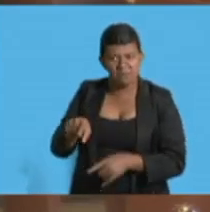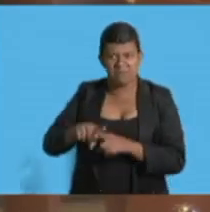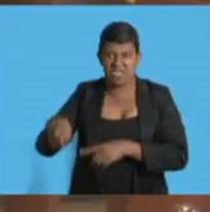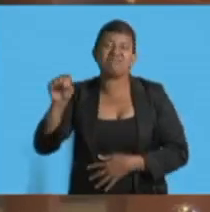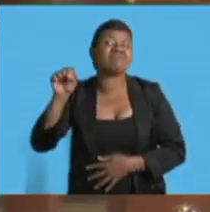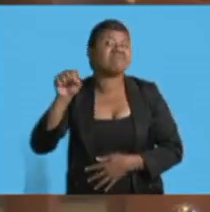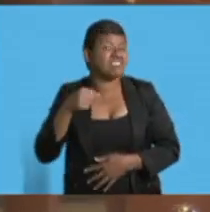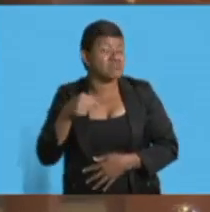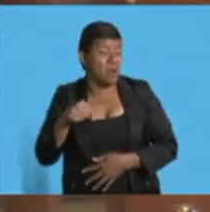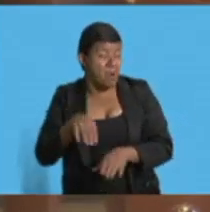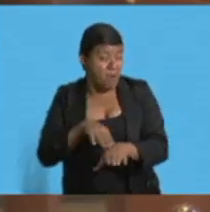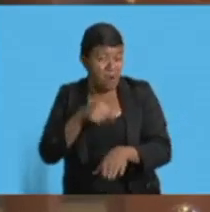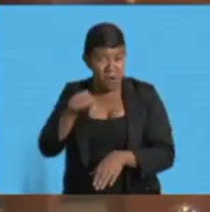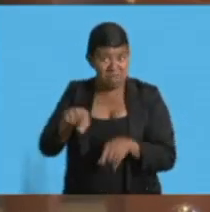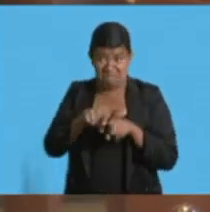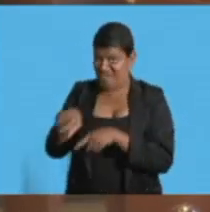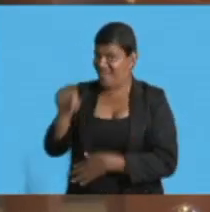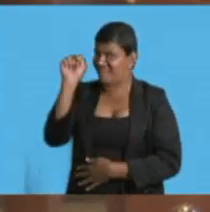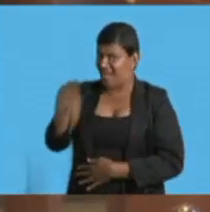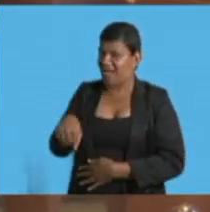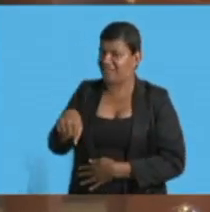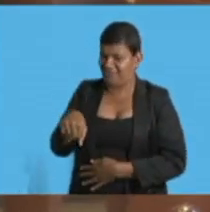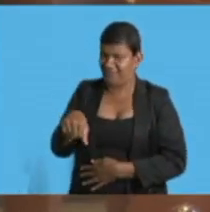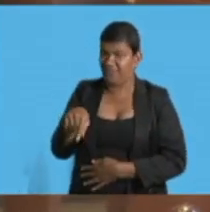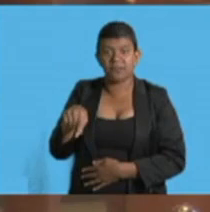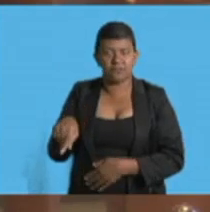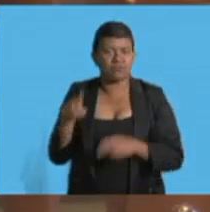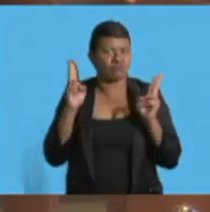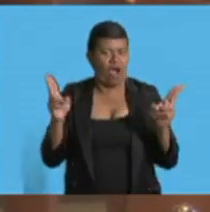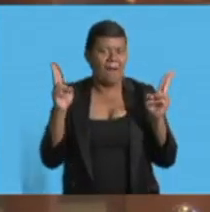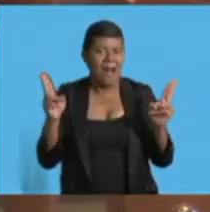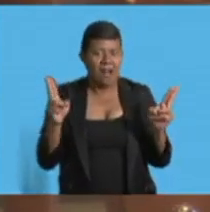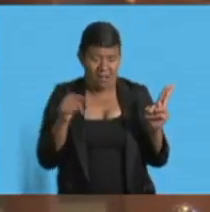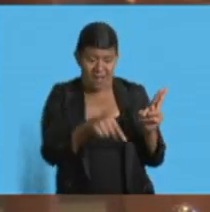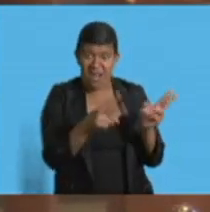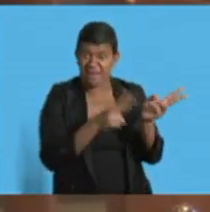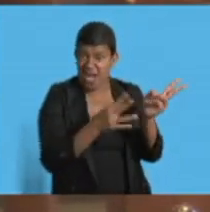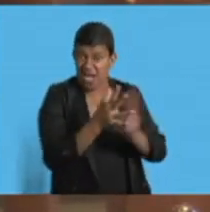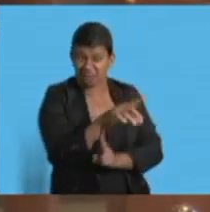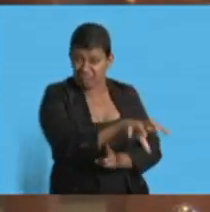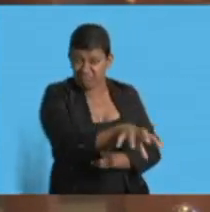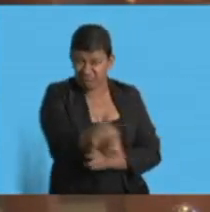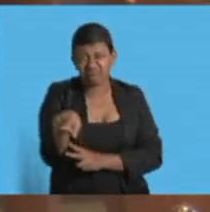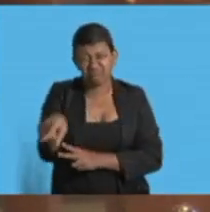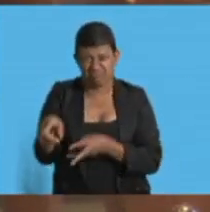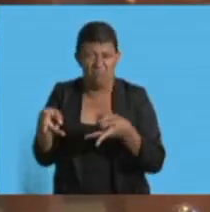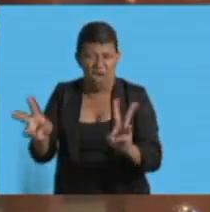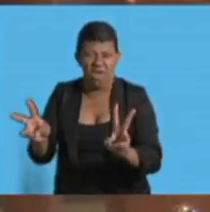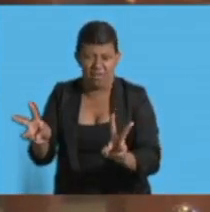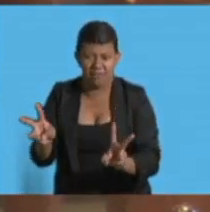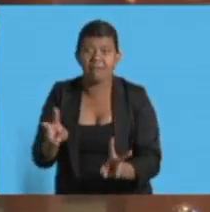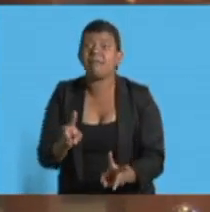Speaker, that's pretty normal from the Timbara people. They say no, but they mean yes.